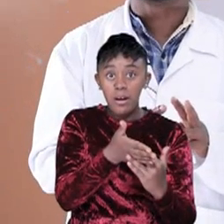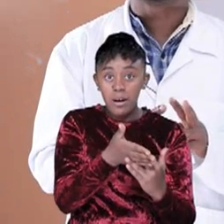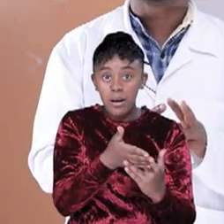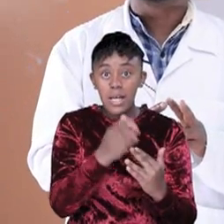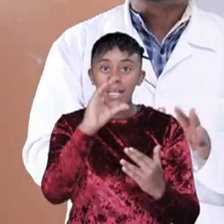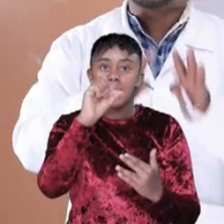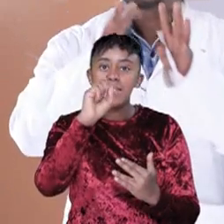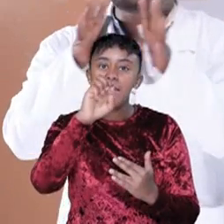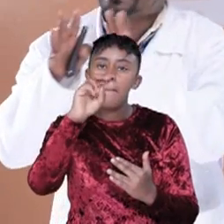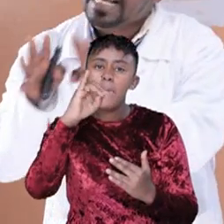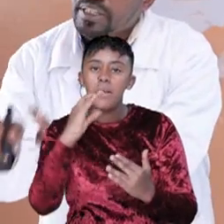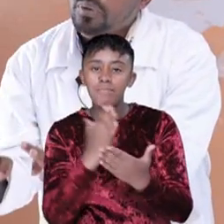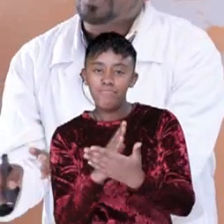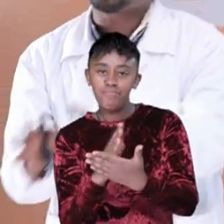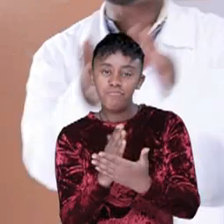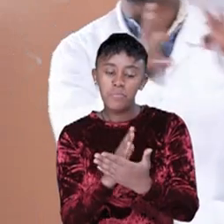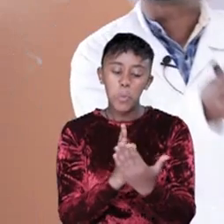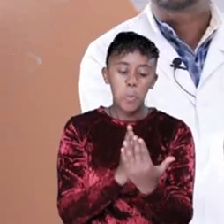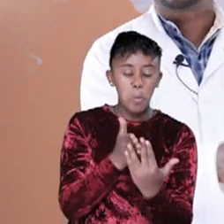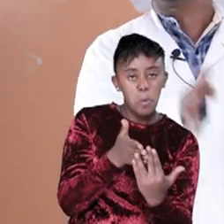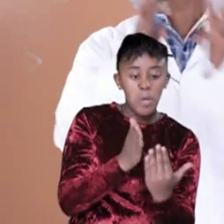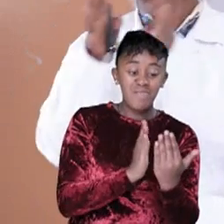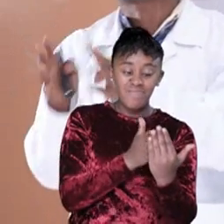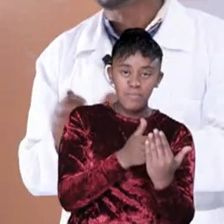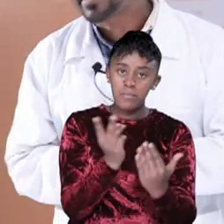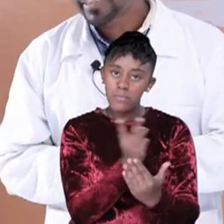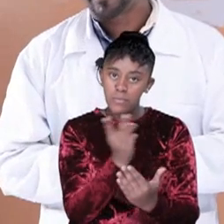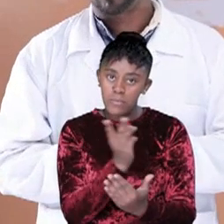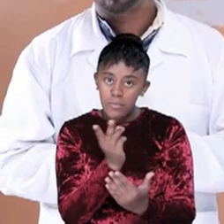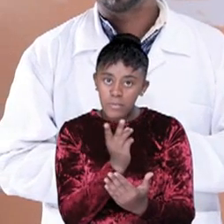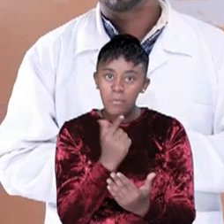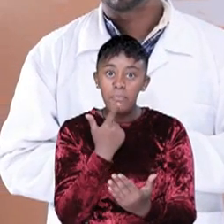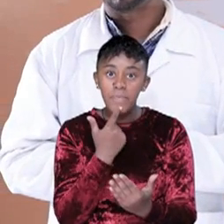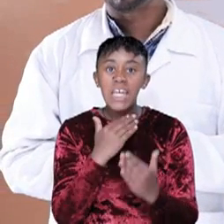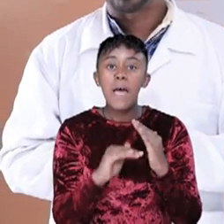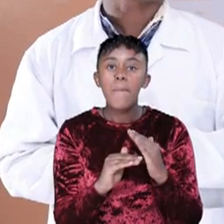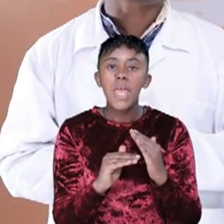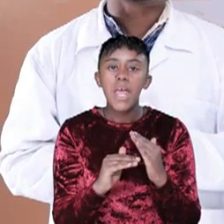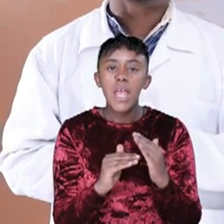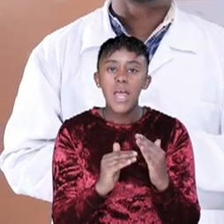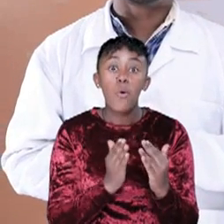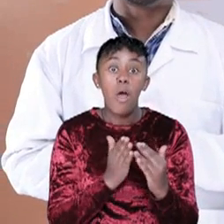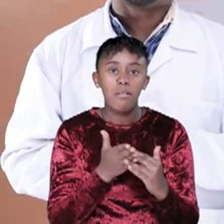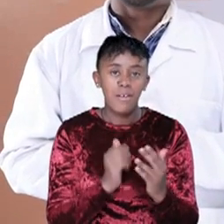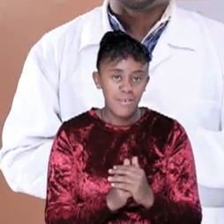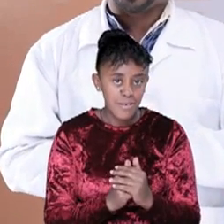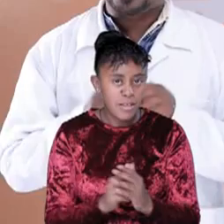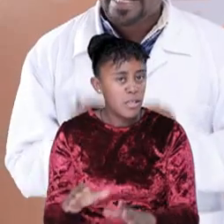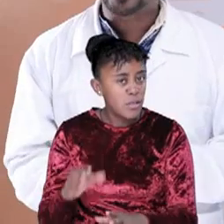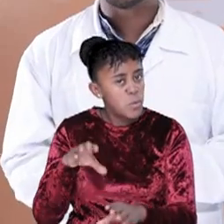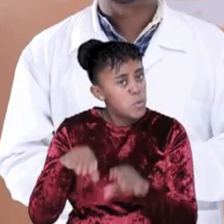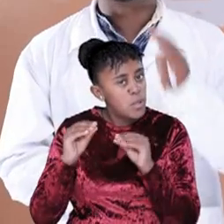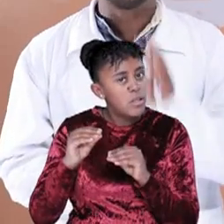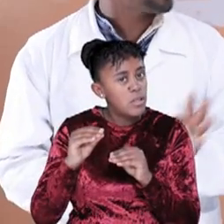is the intermediate between conductor and semiconductors. Students,